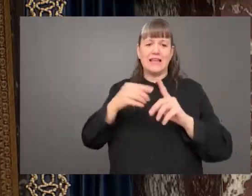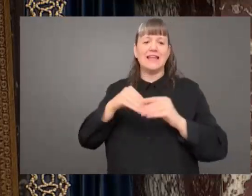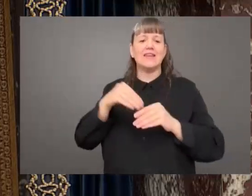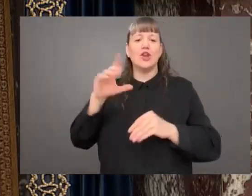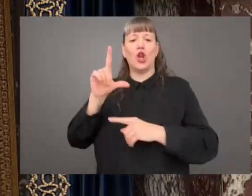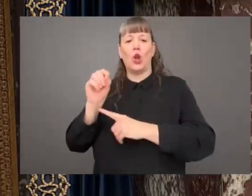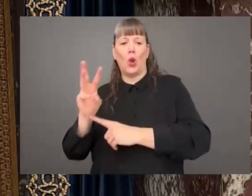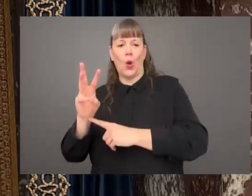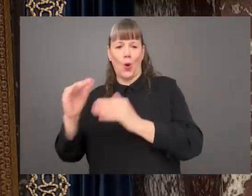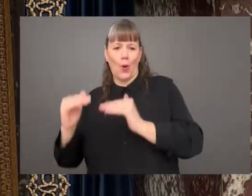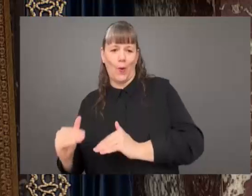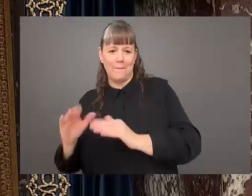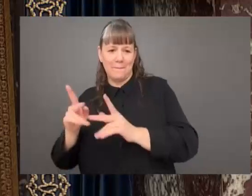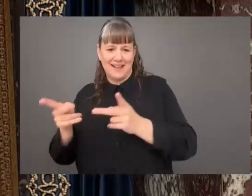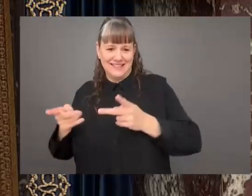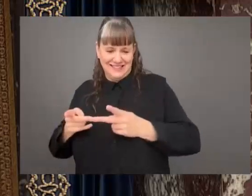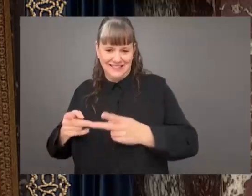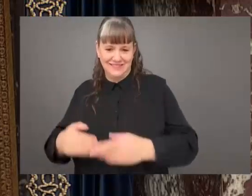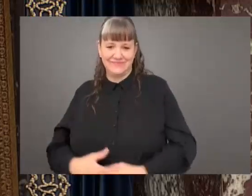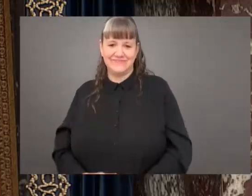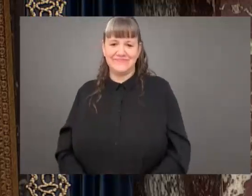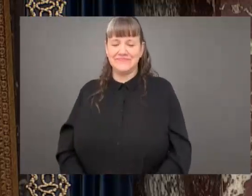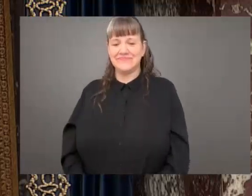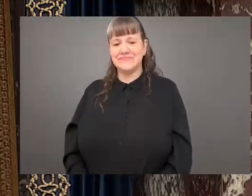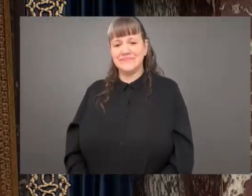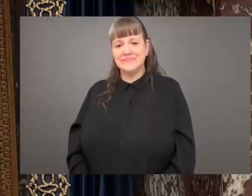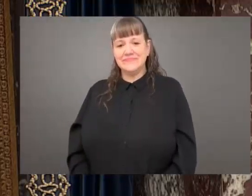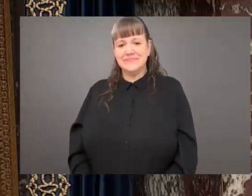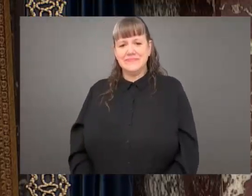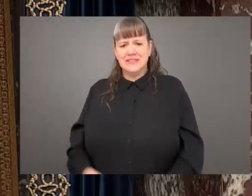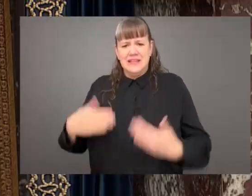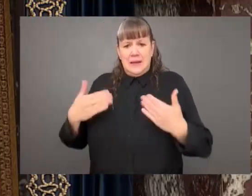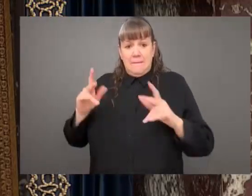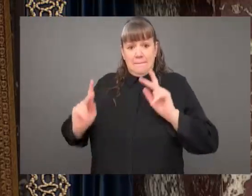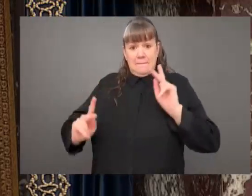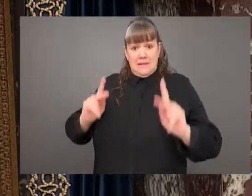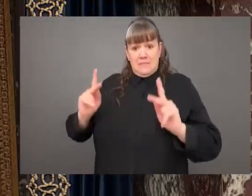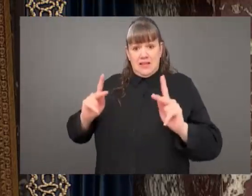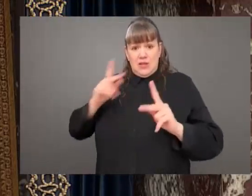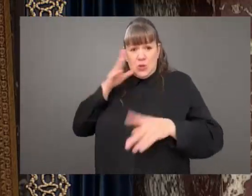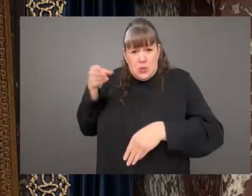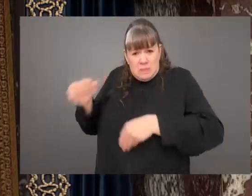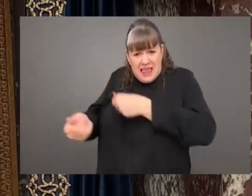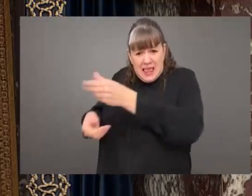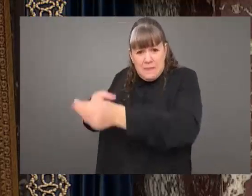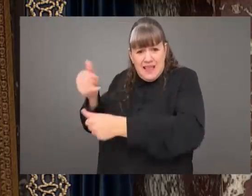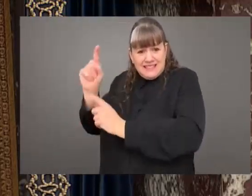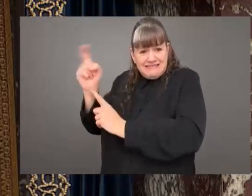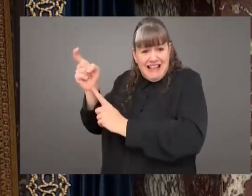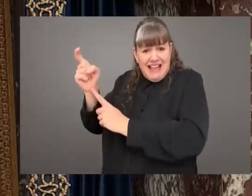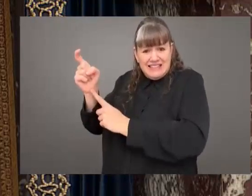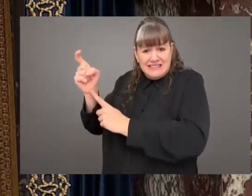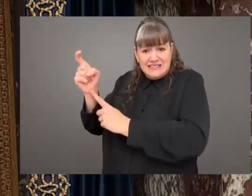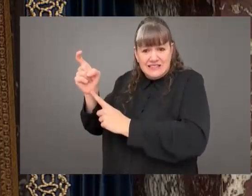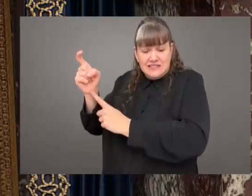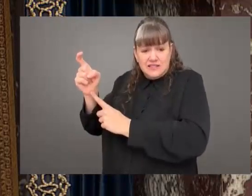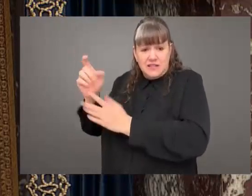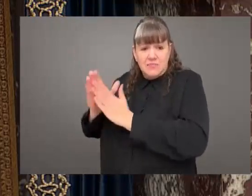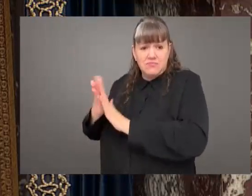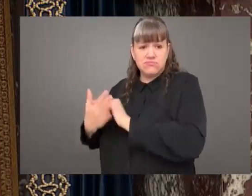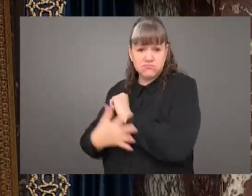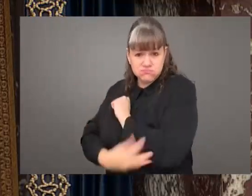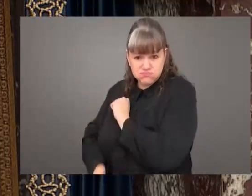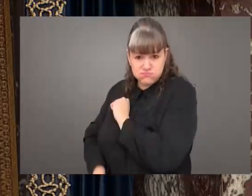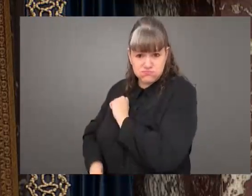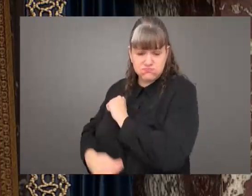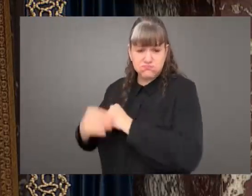upgrades necessary for our province to flourish and become self-sufficient and get rid of the trade barriers